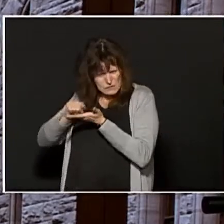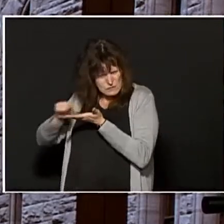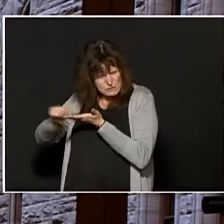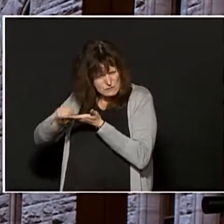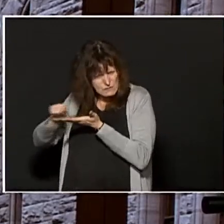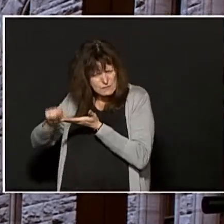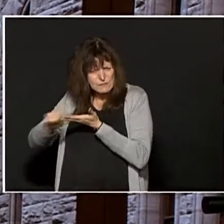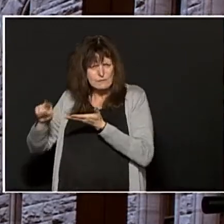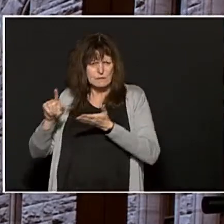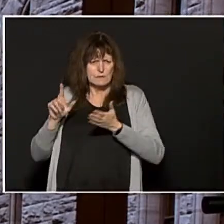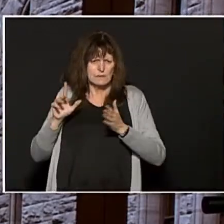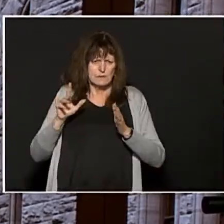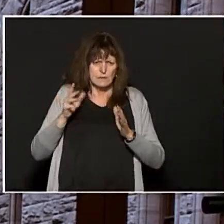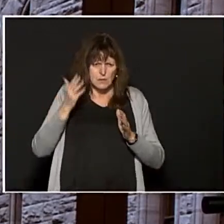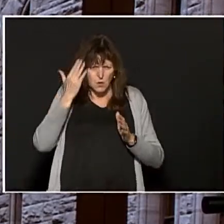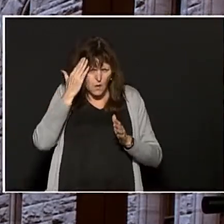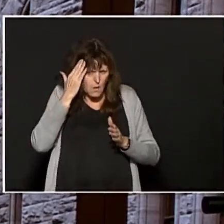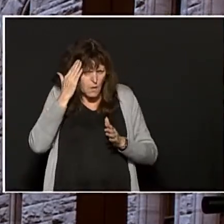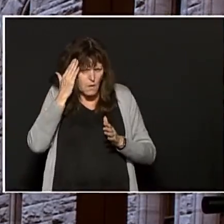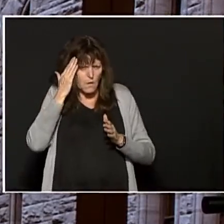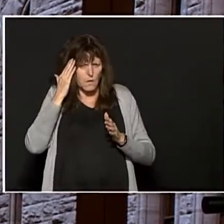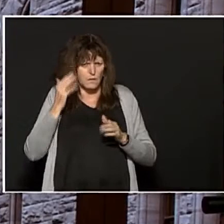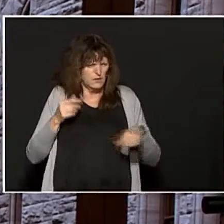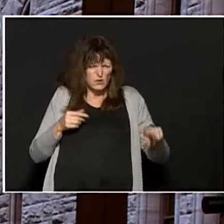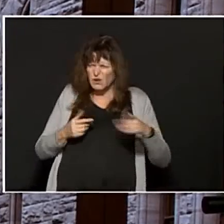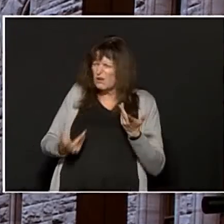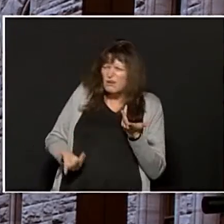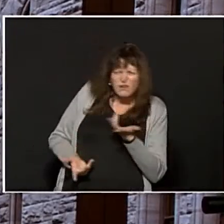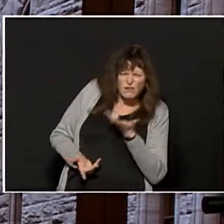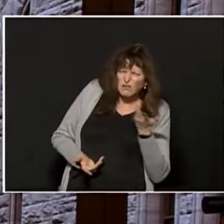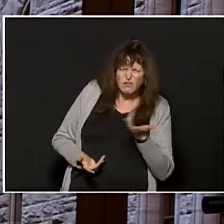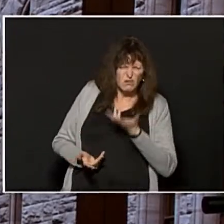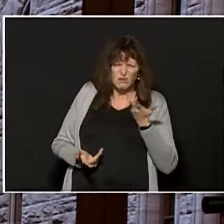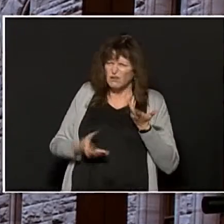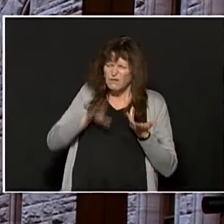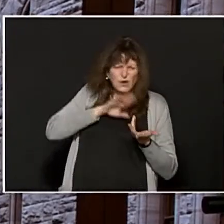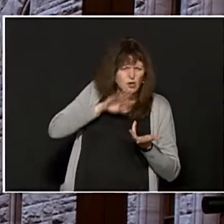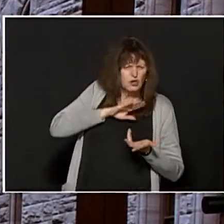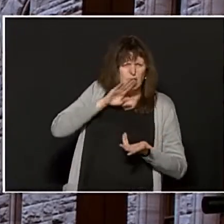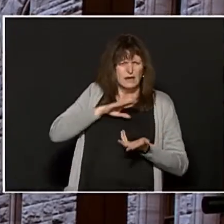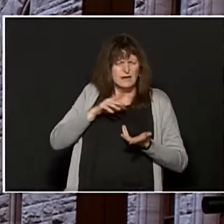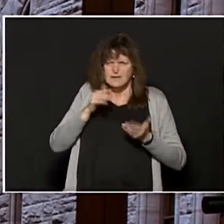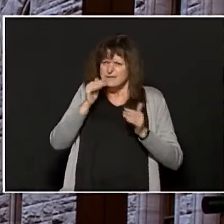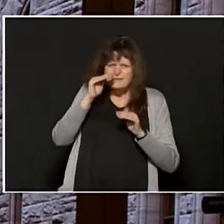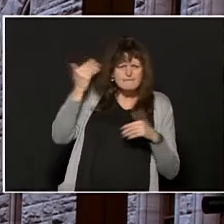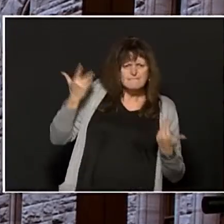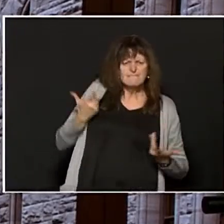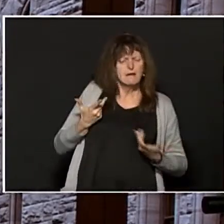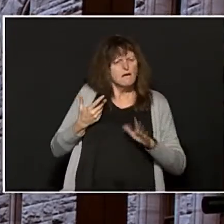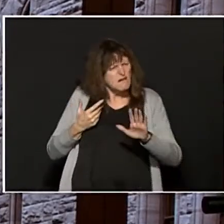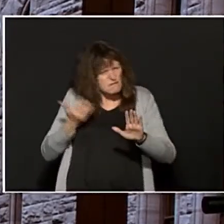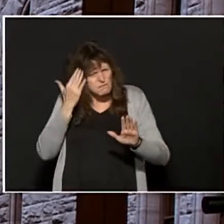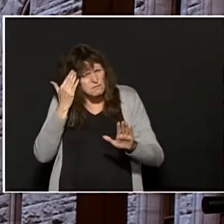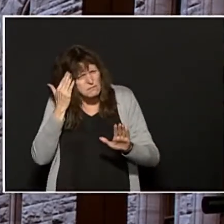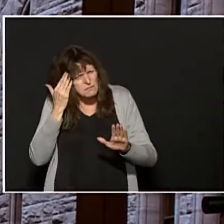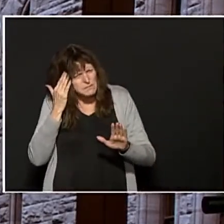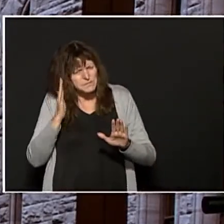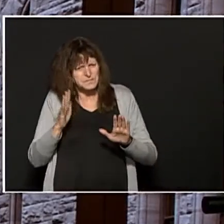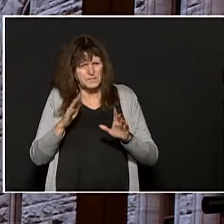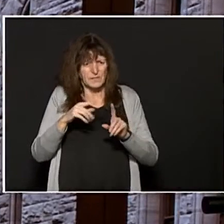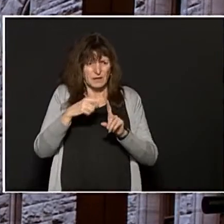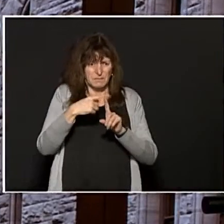matter, and trying to show you that the optimism is that we are making a difference. But it is not instantaneous. We have to